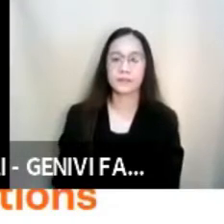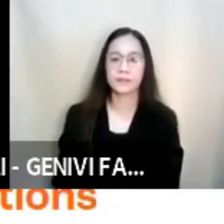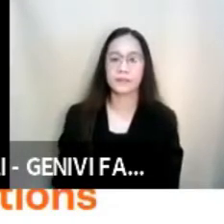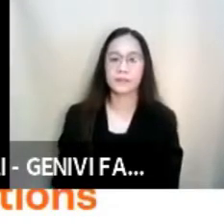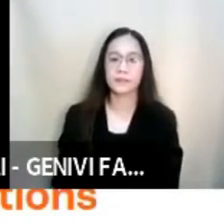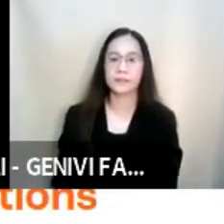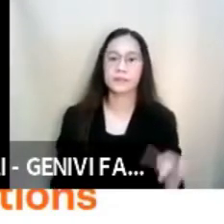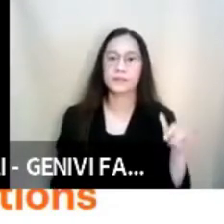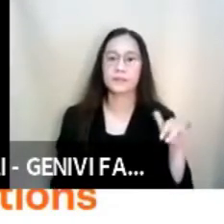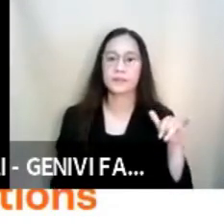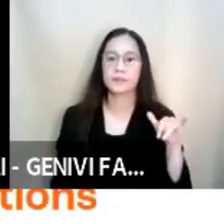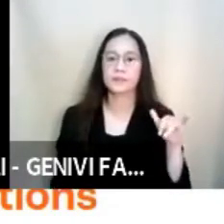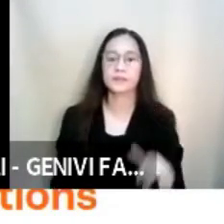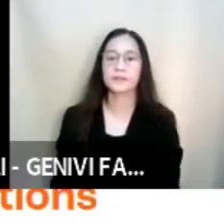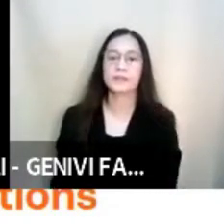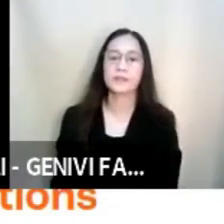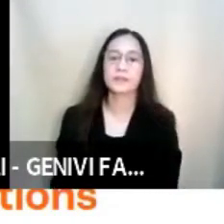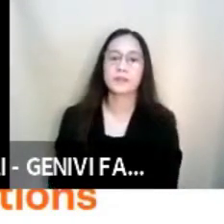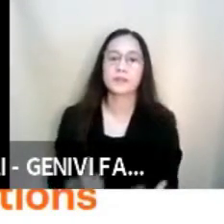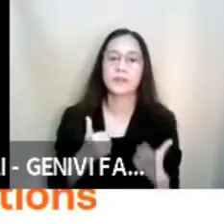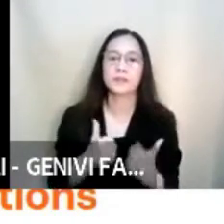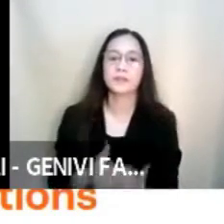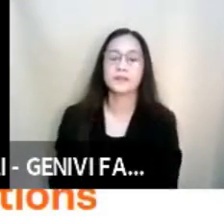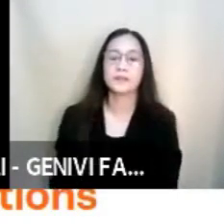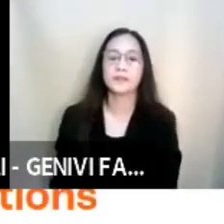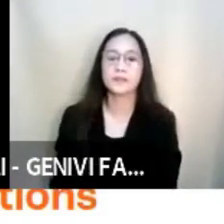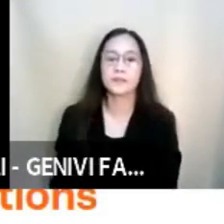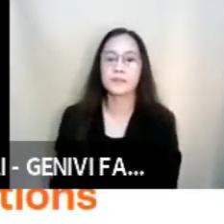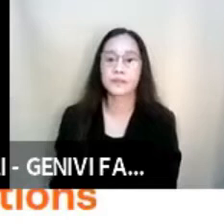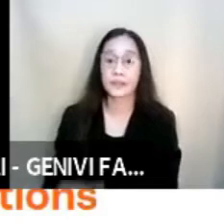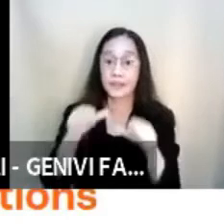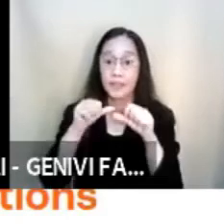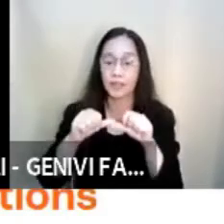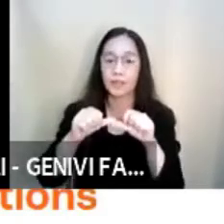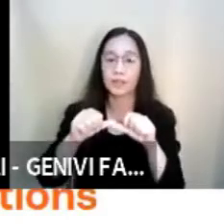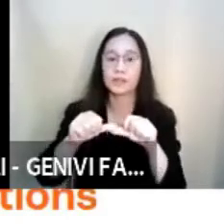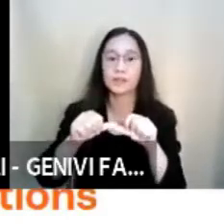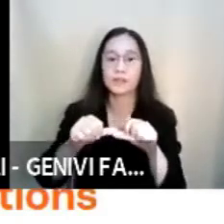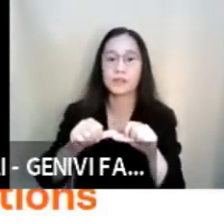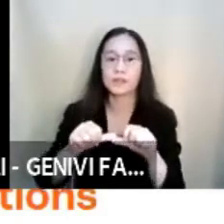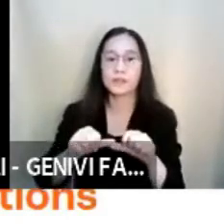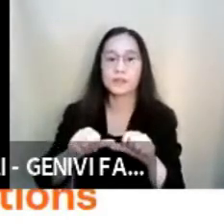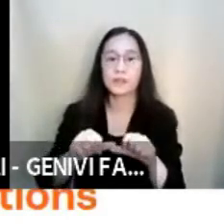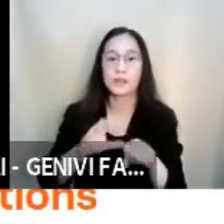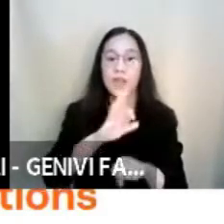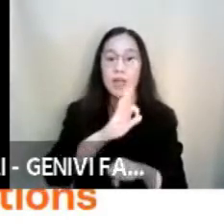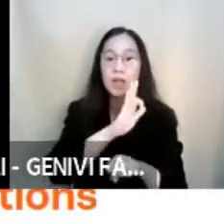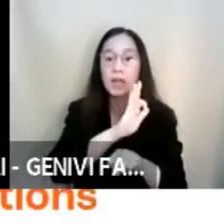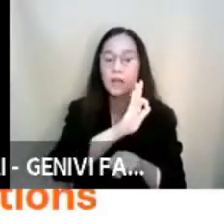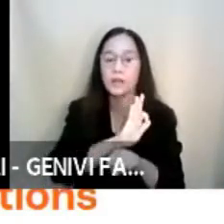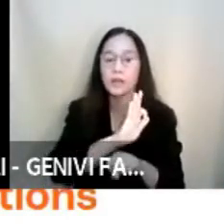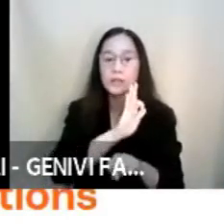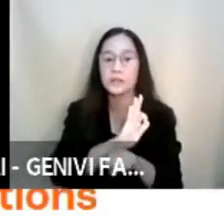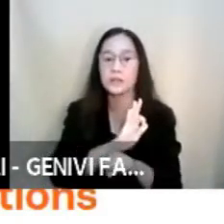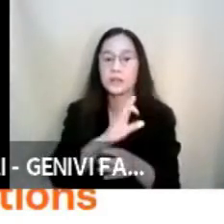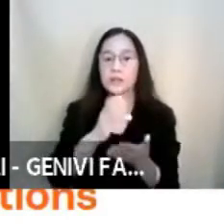Yes po, Teach. All right, okay. So let's continue now with curriculum, the functional curriculum. And we